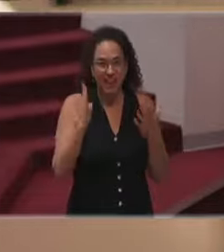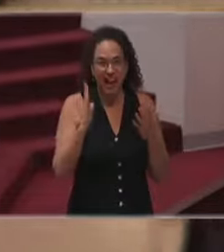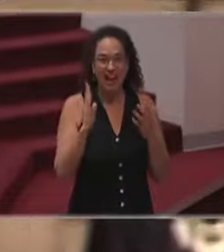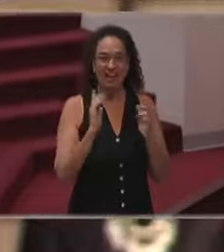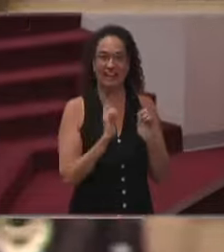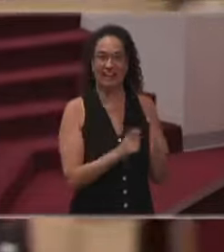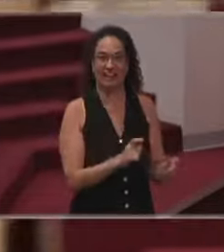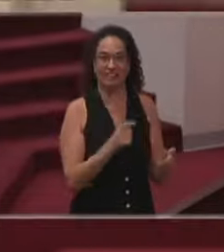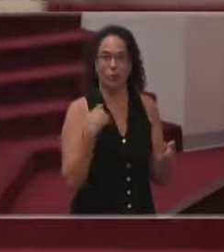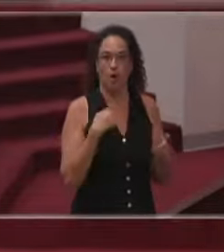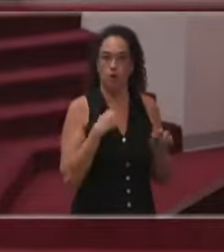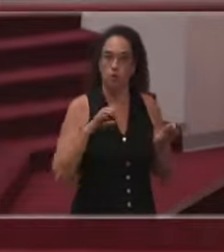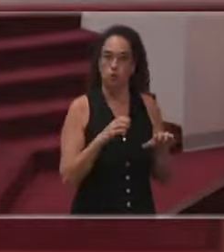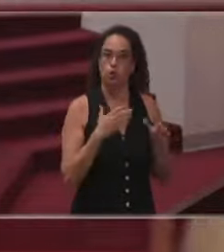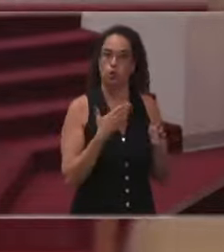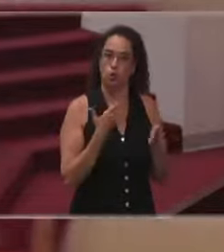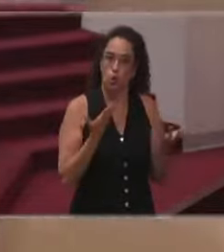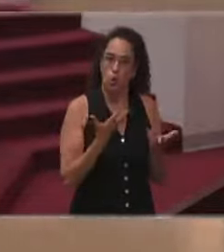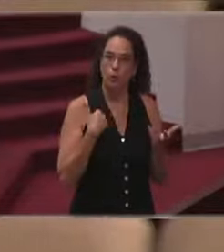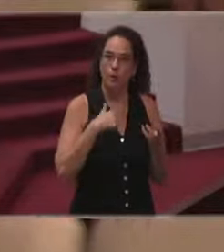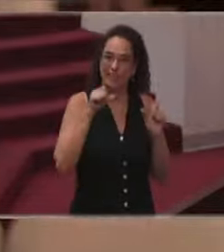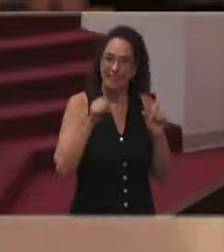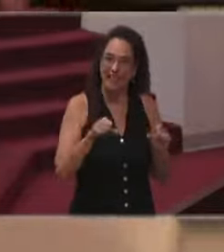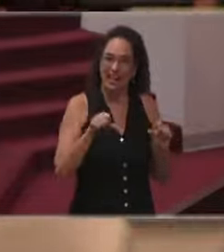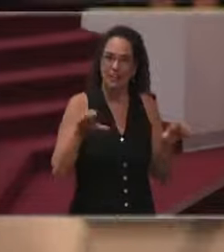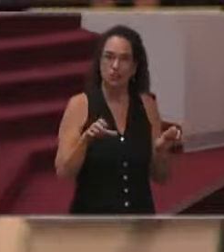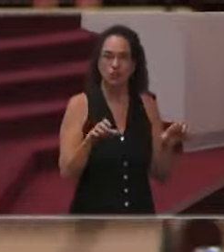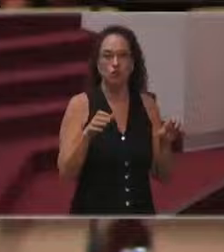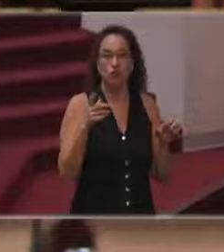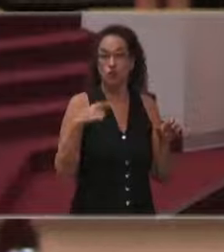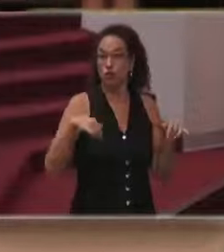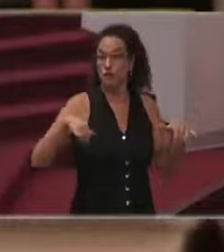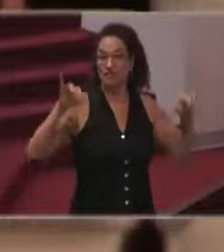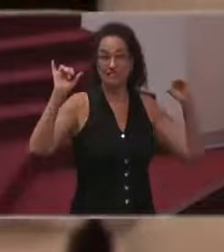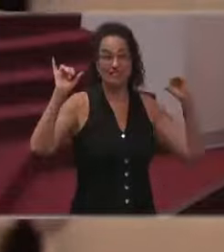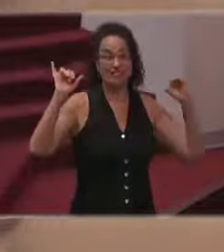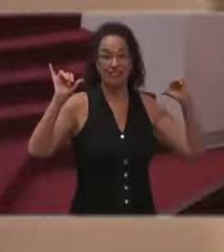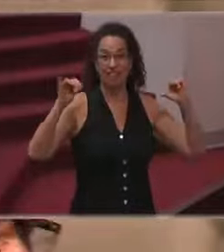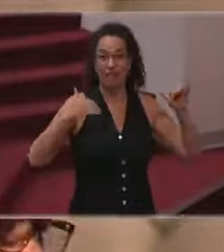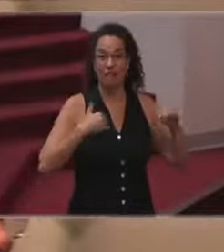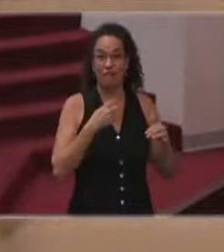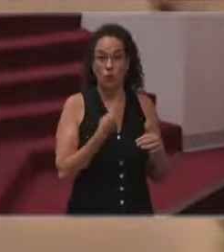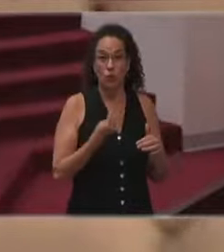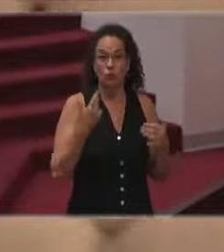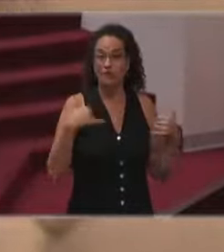to us to do the things that we can do, because you still have voice. You still